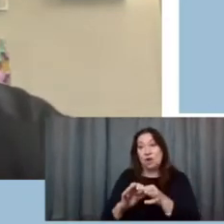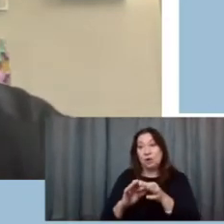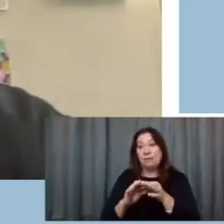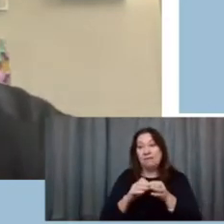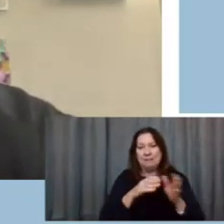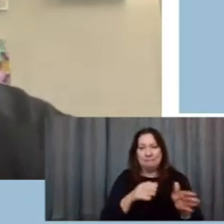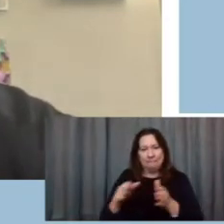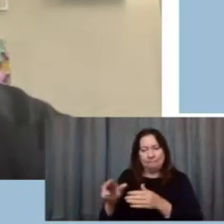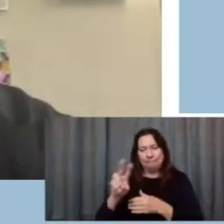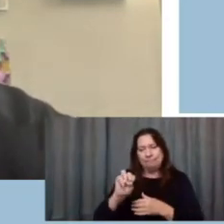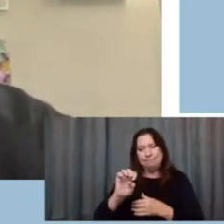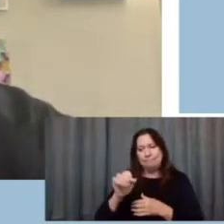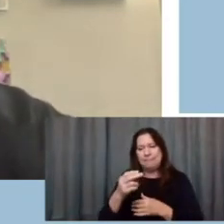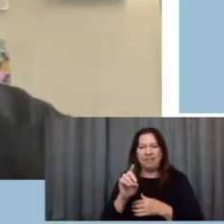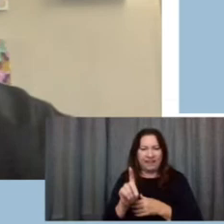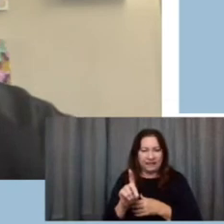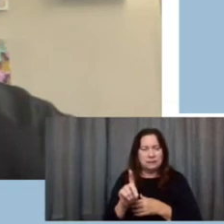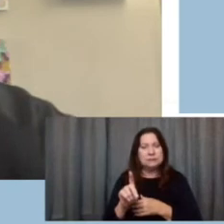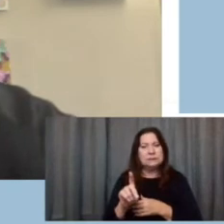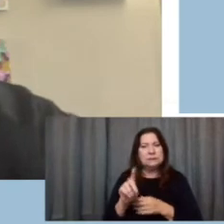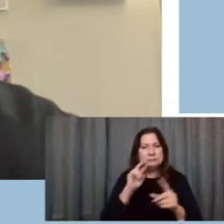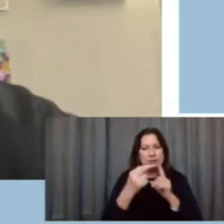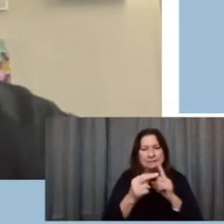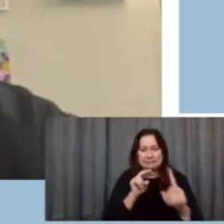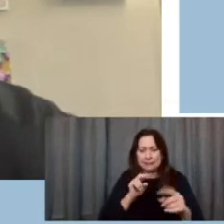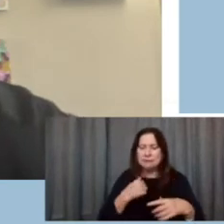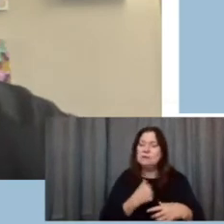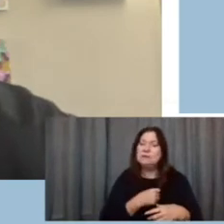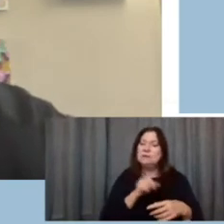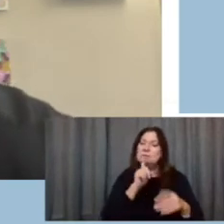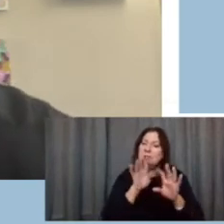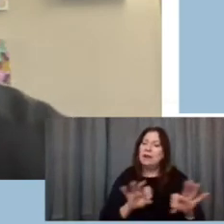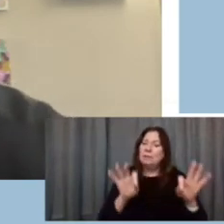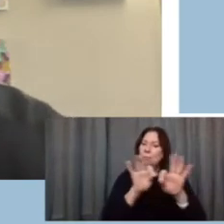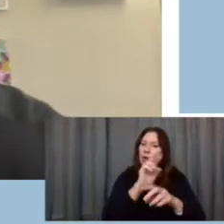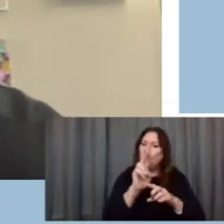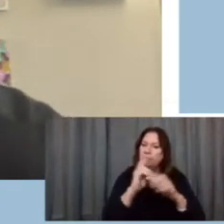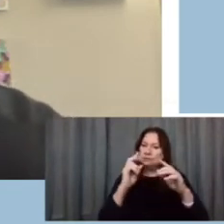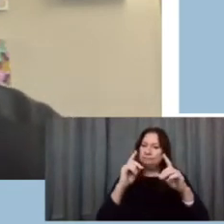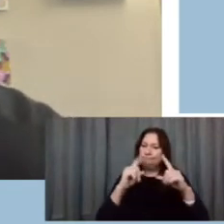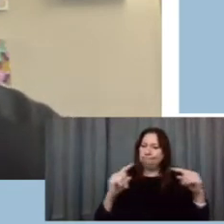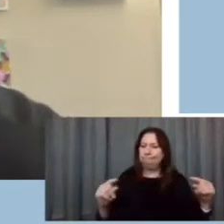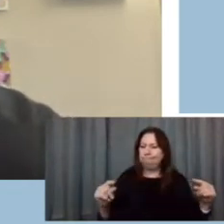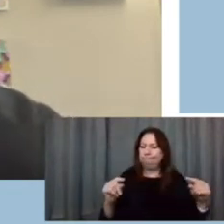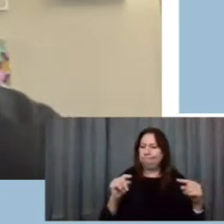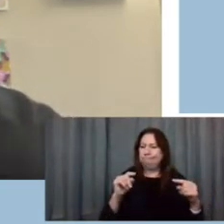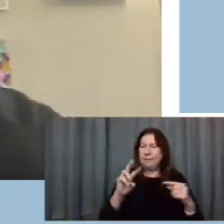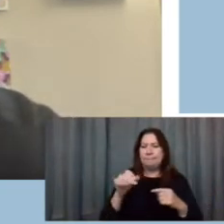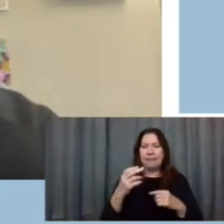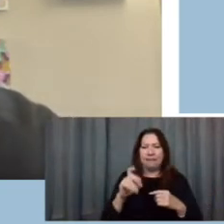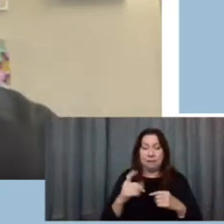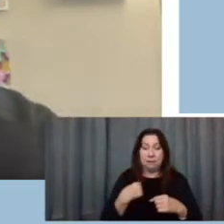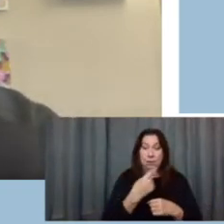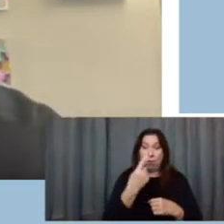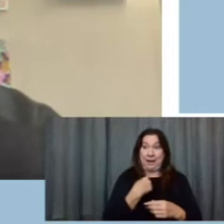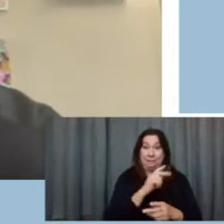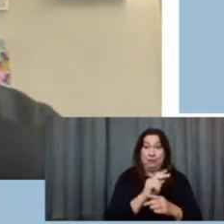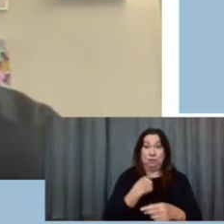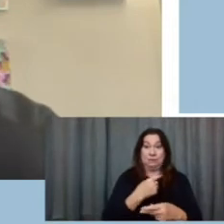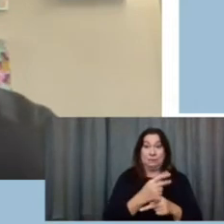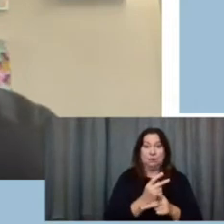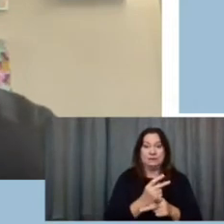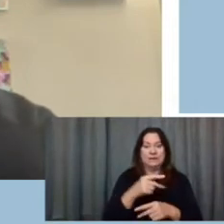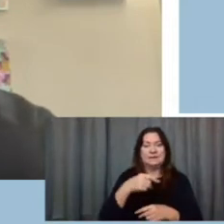methodologically, I think it's also important that we use a variety of methods. So one method that I've been using in my projects has been photo